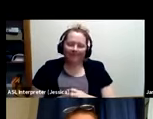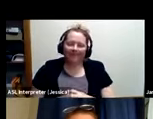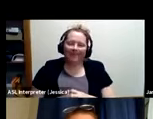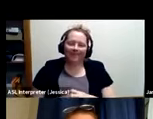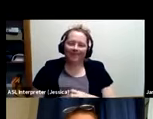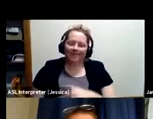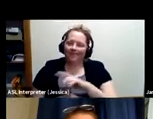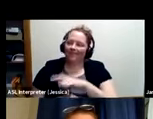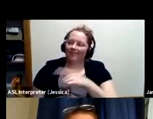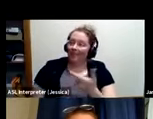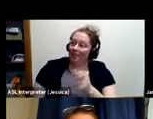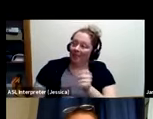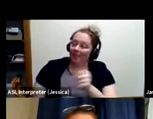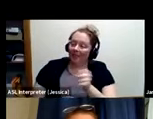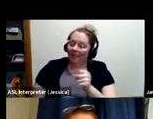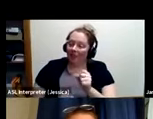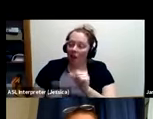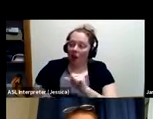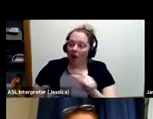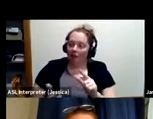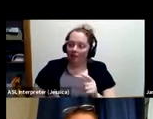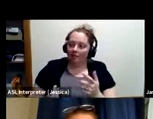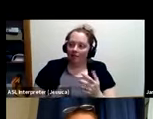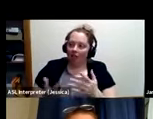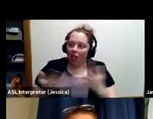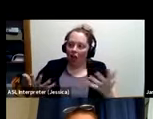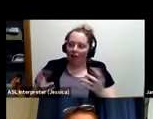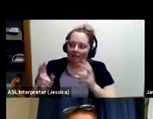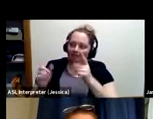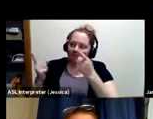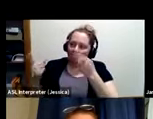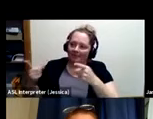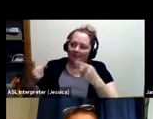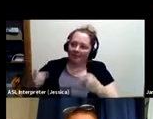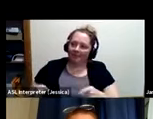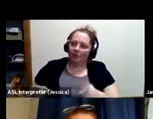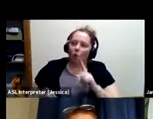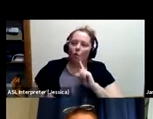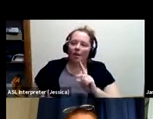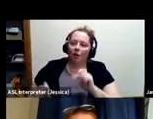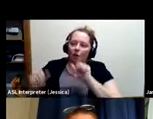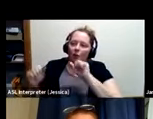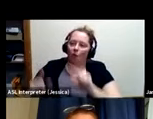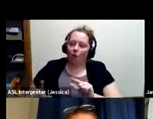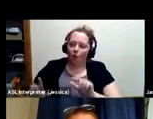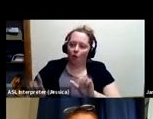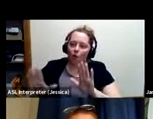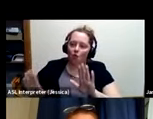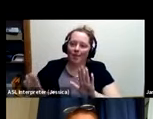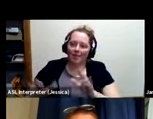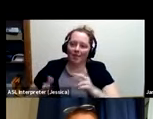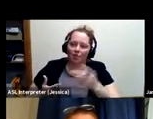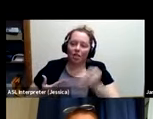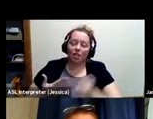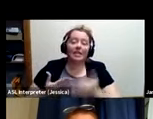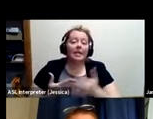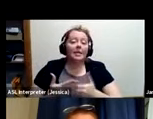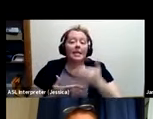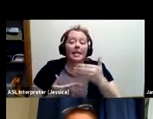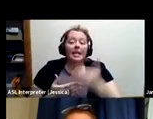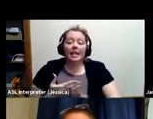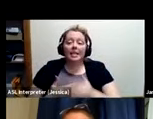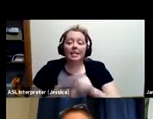everyone's got so much going on. These are all really, really great projects. My next question is going first to Coley, but